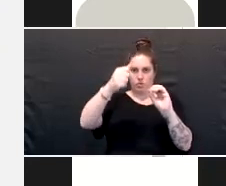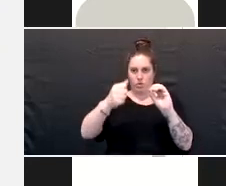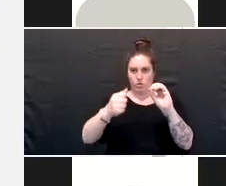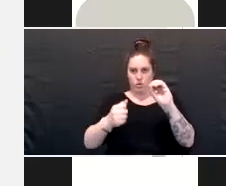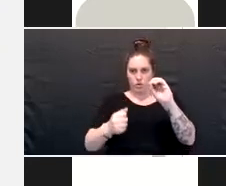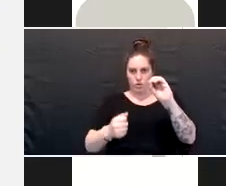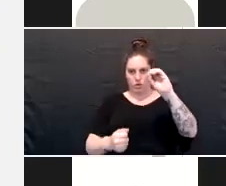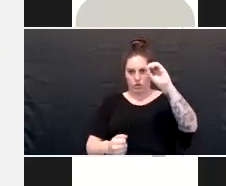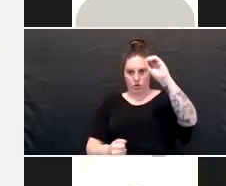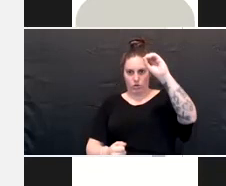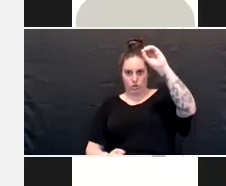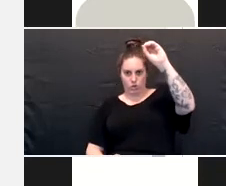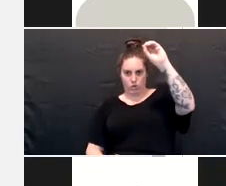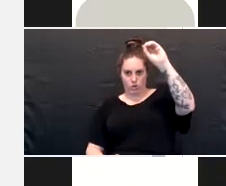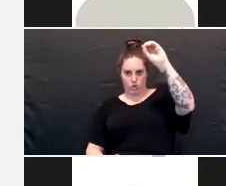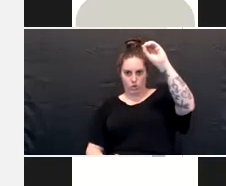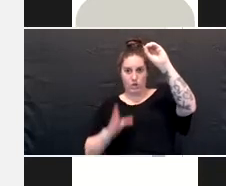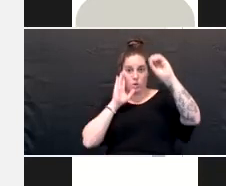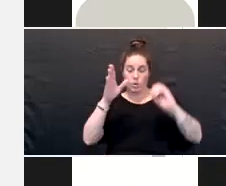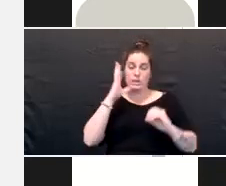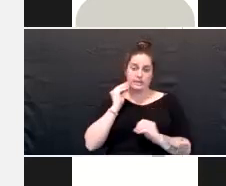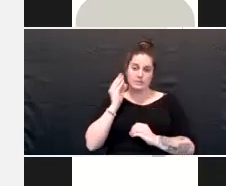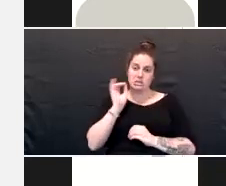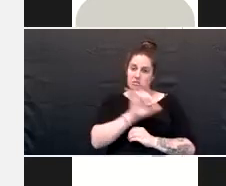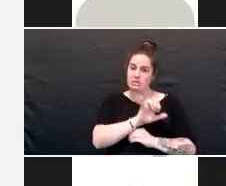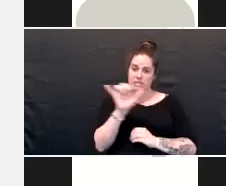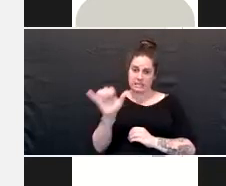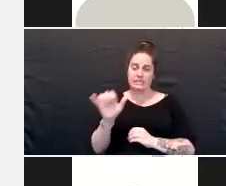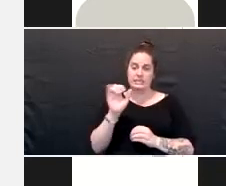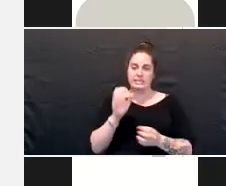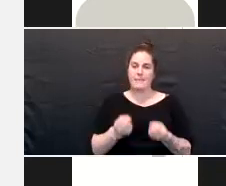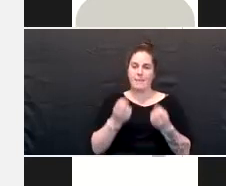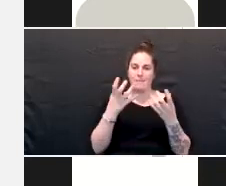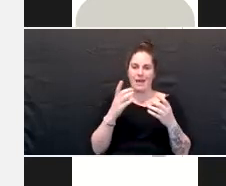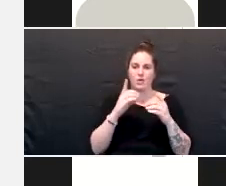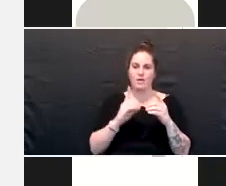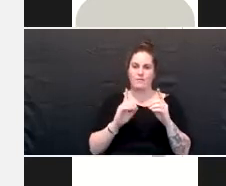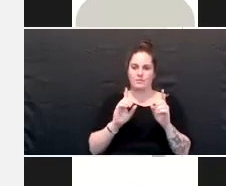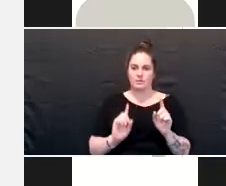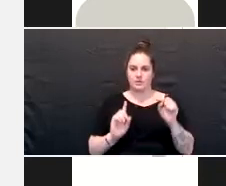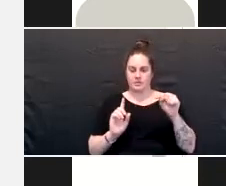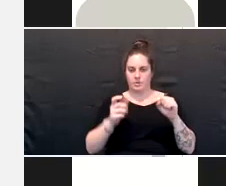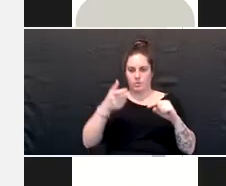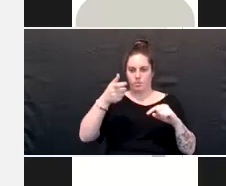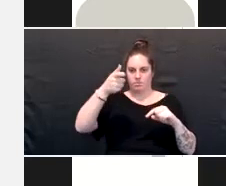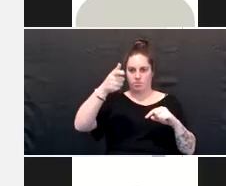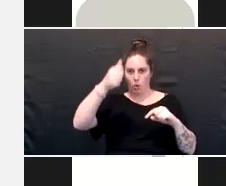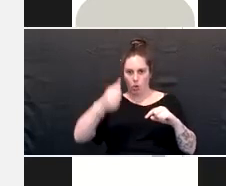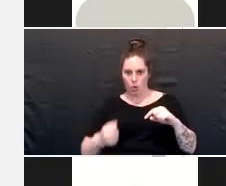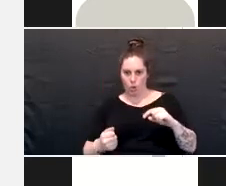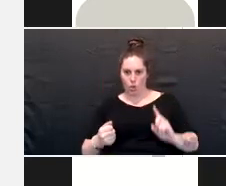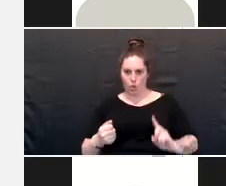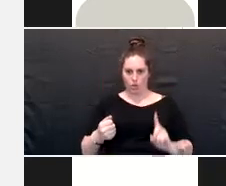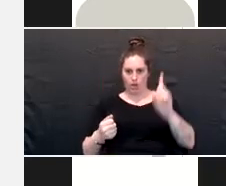experience that same displacement up, right? We pull a chain down through a certain